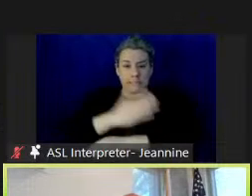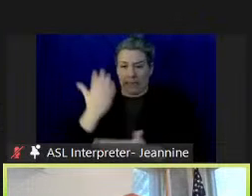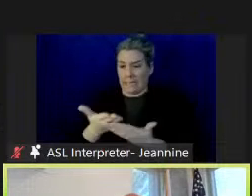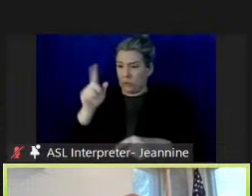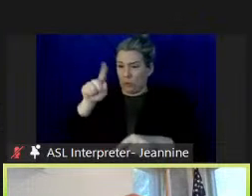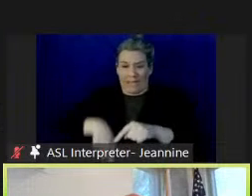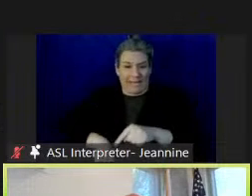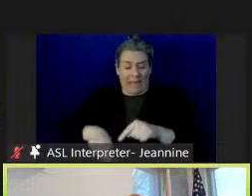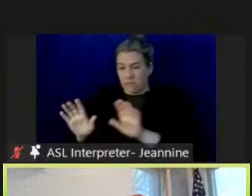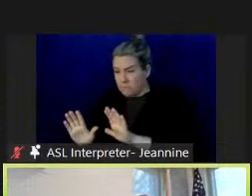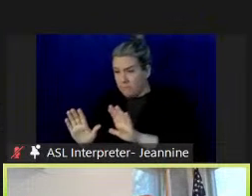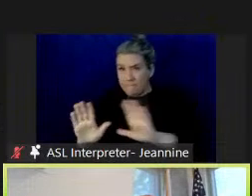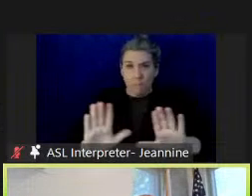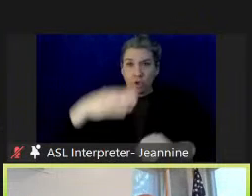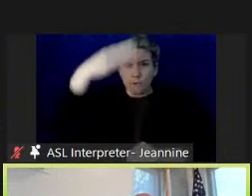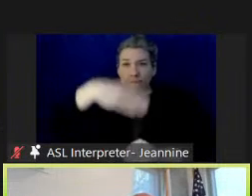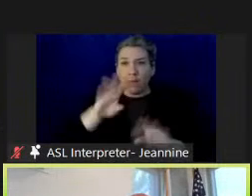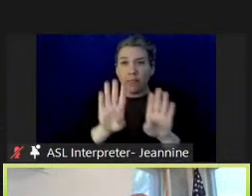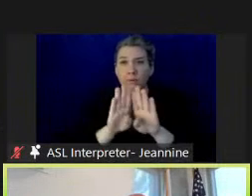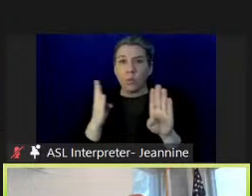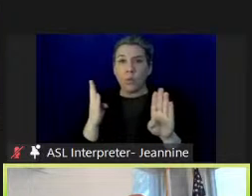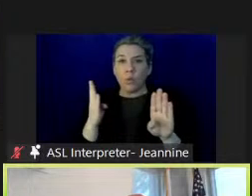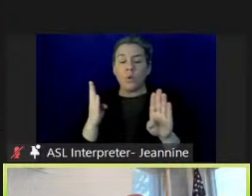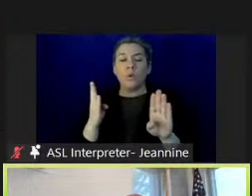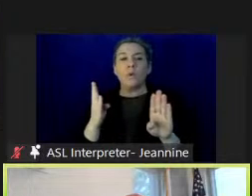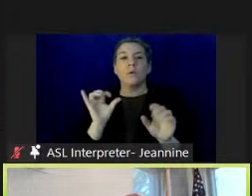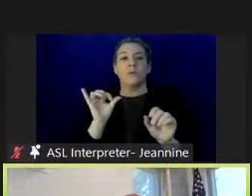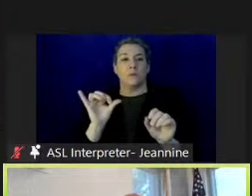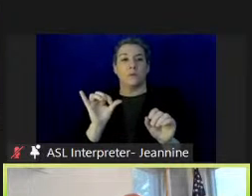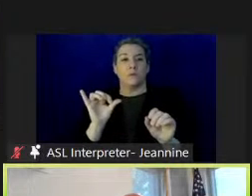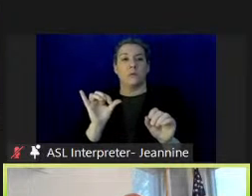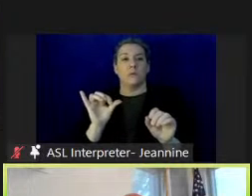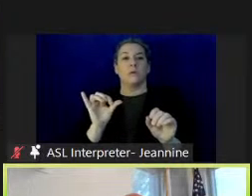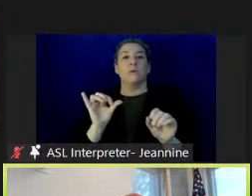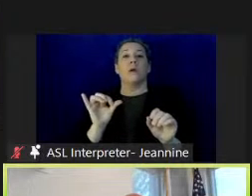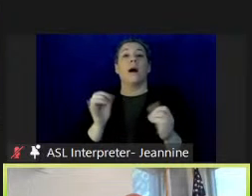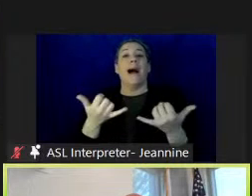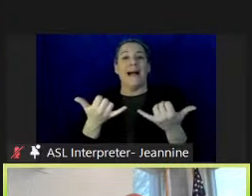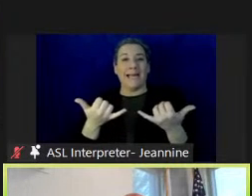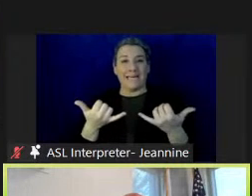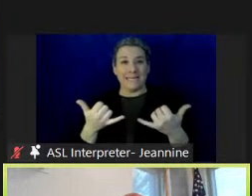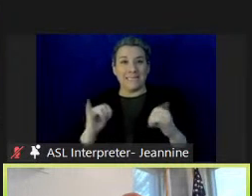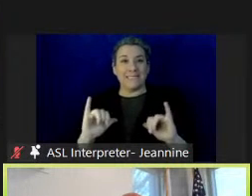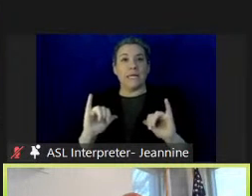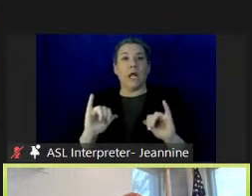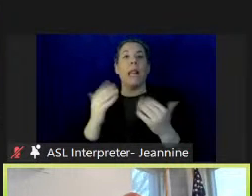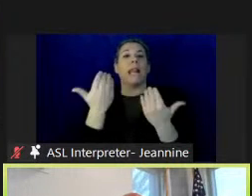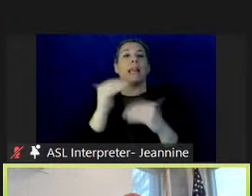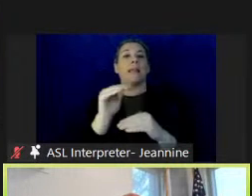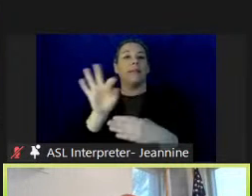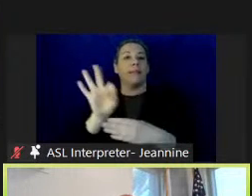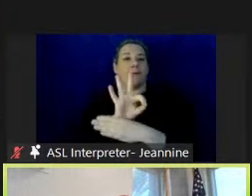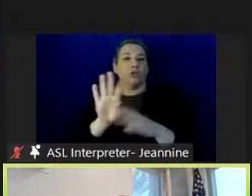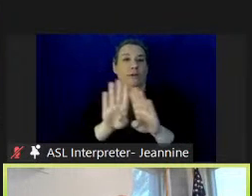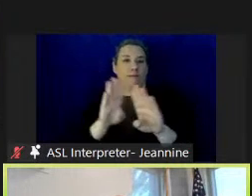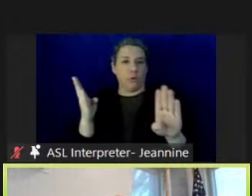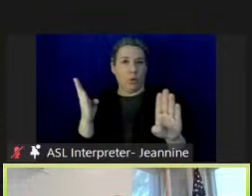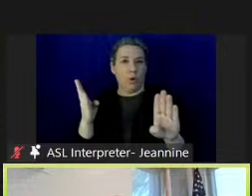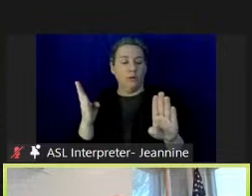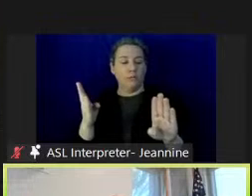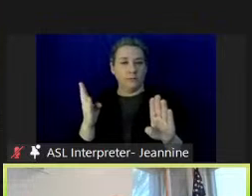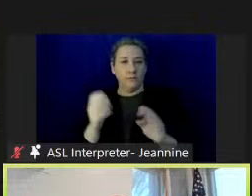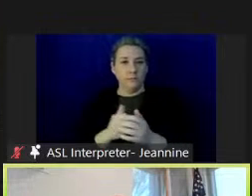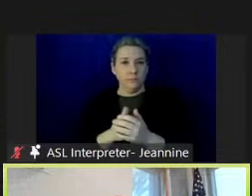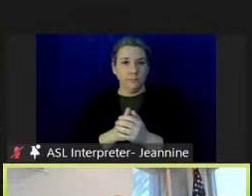in front of the door, there are ways that I can limit that door's ability to function, meaning open if I don't want it to. But I have